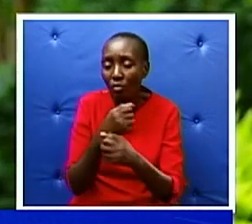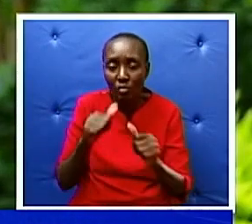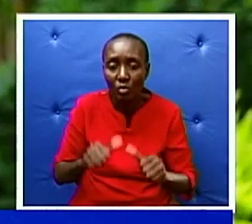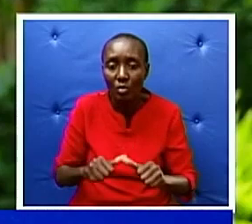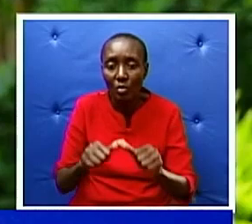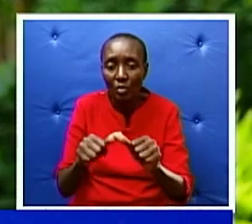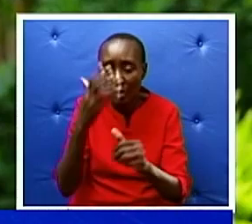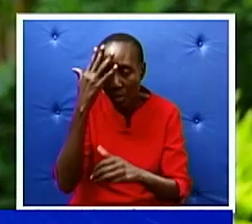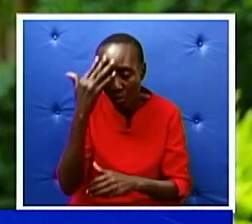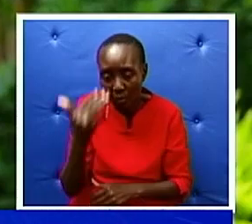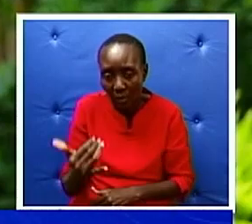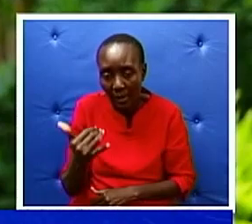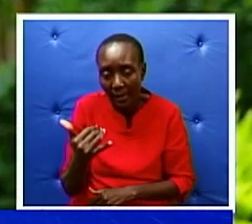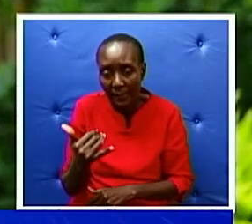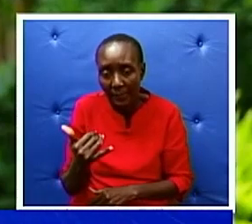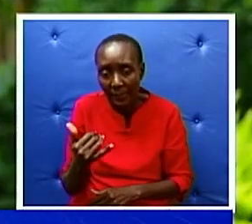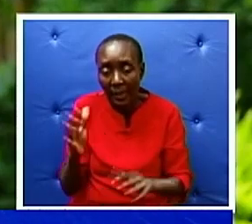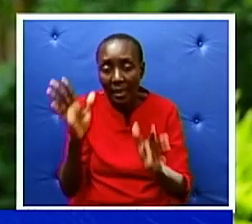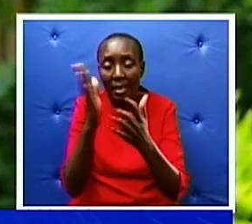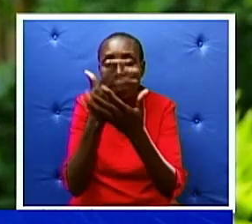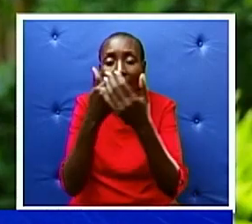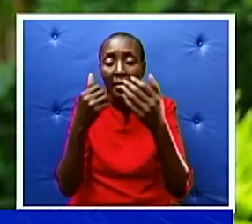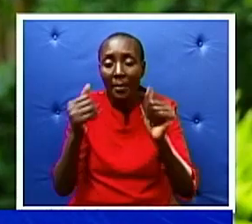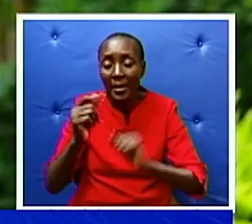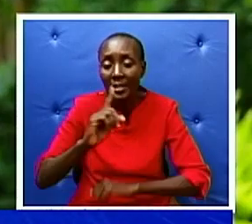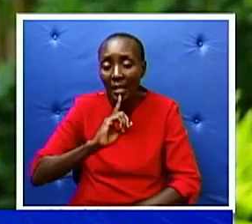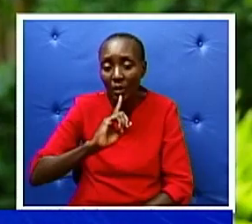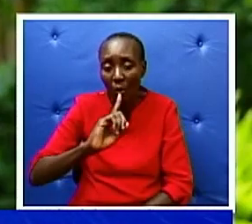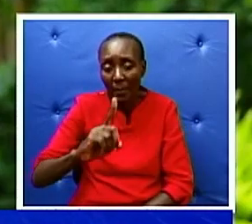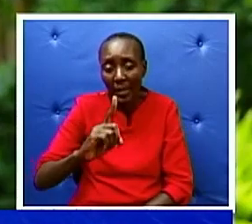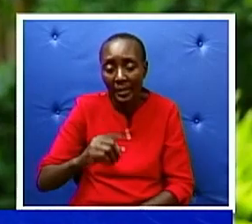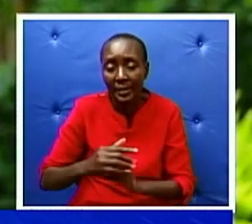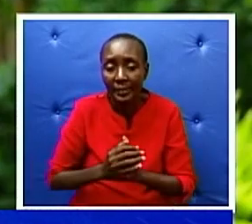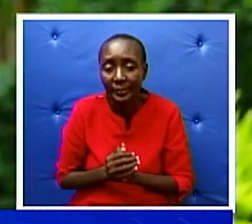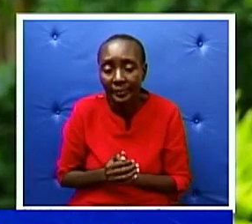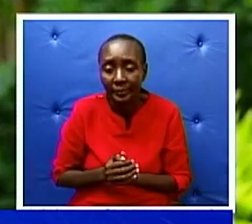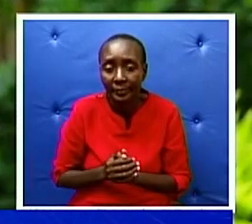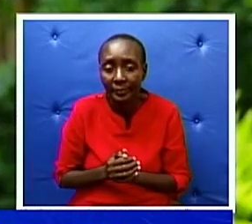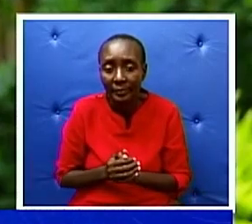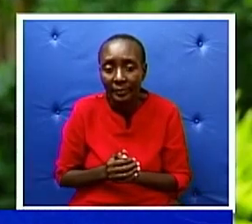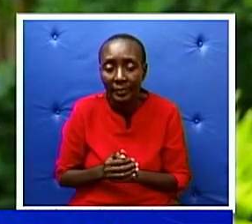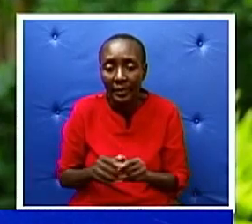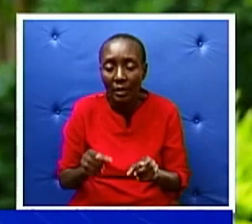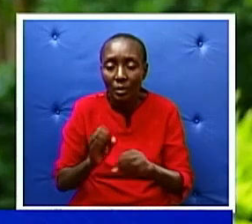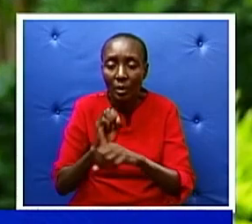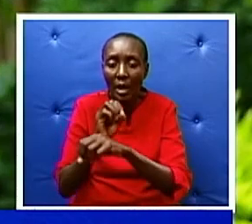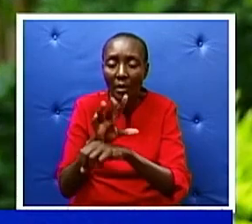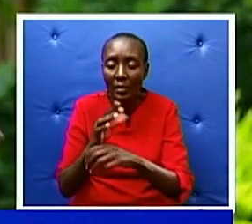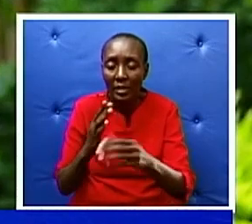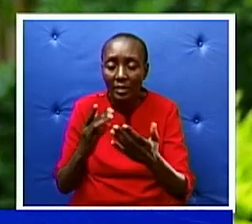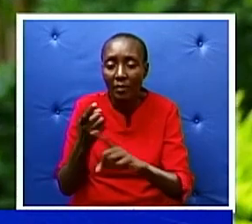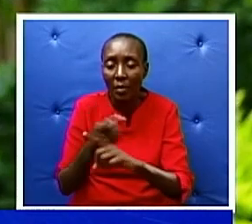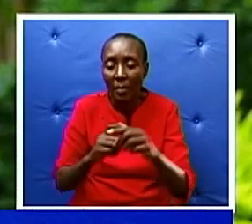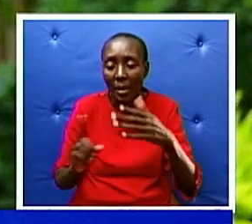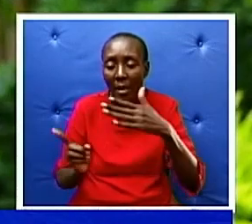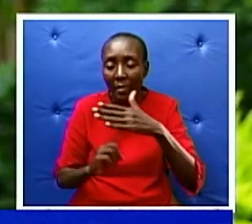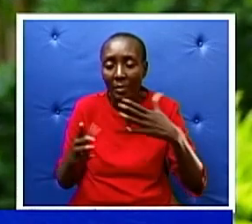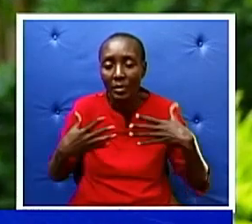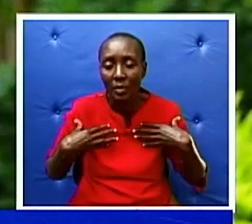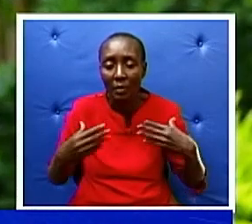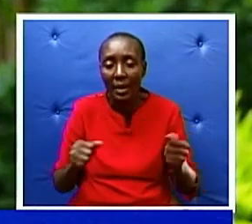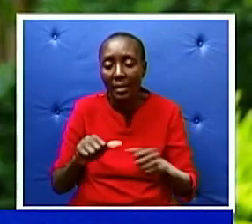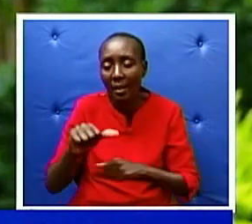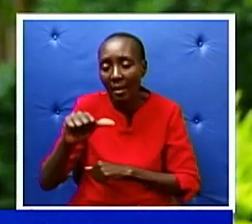now because of the President's directive, of course, as advised by the Ministry of Health and other